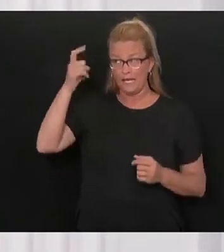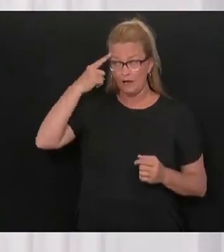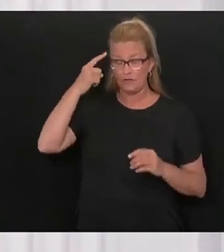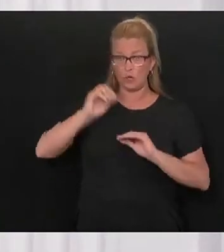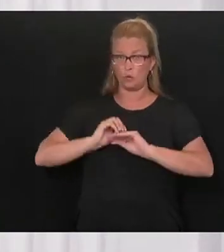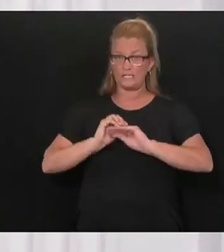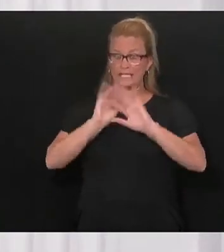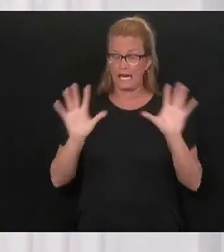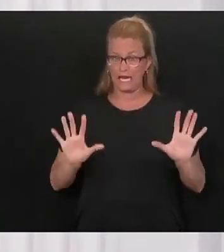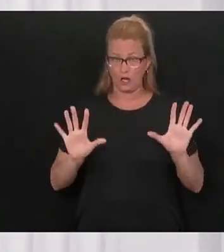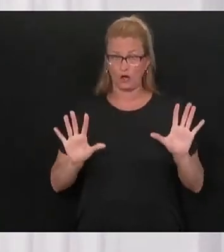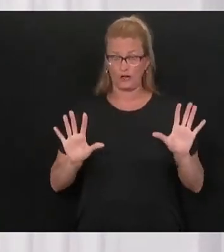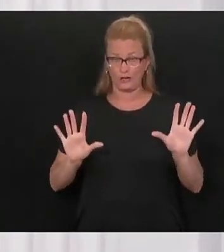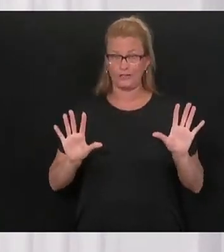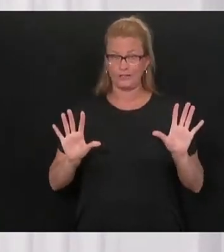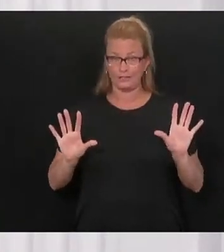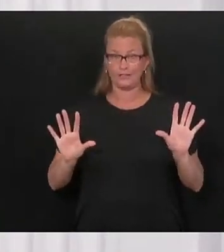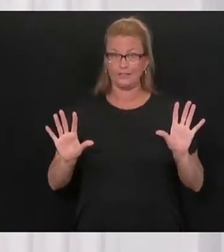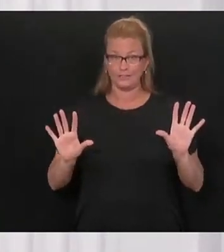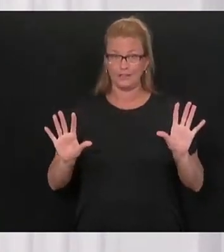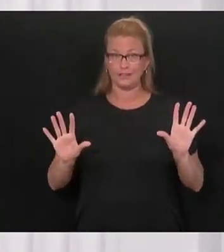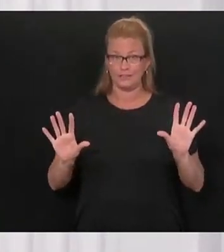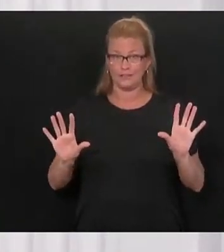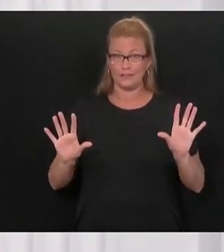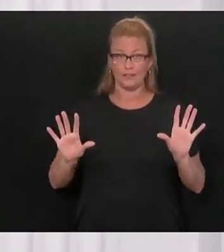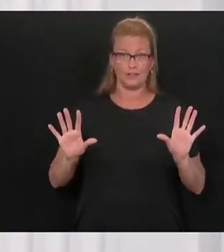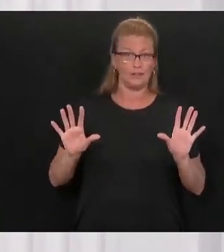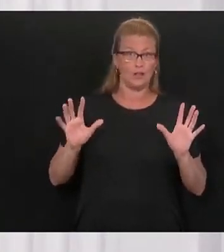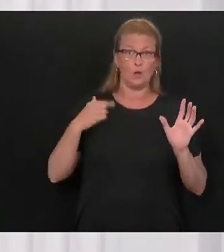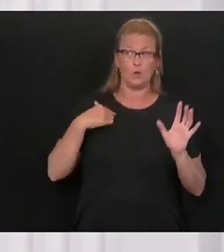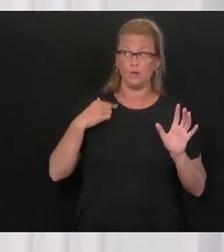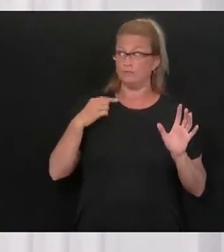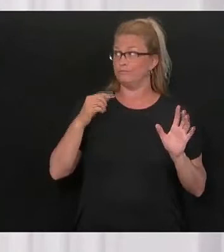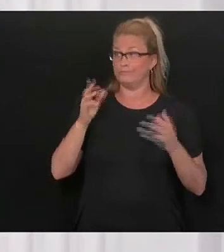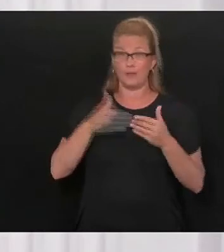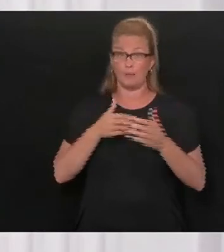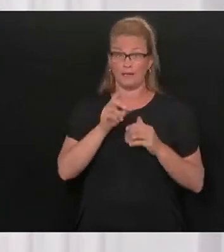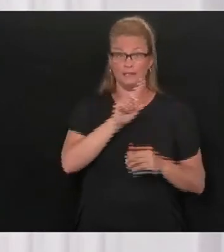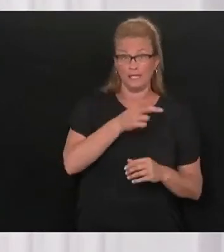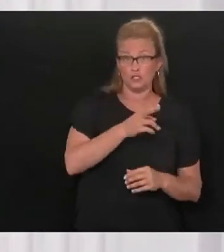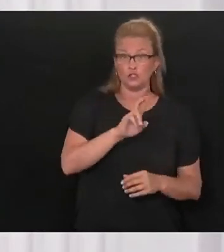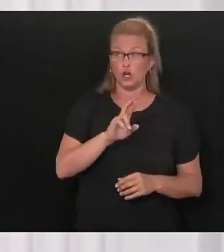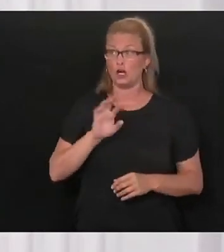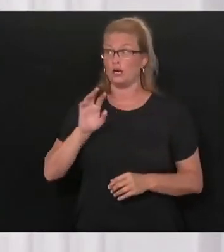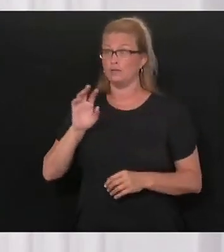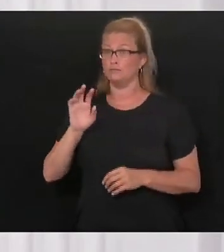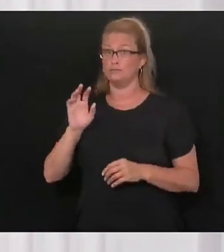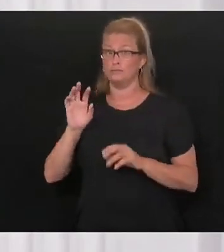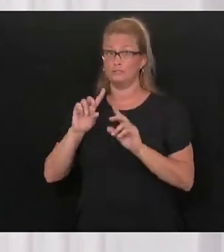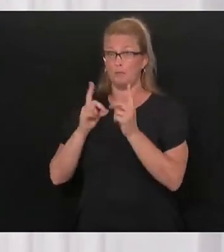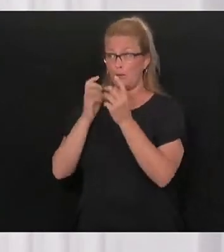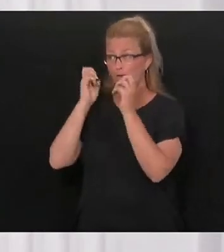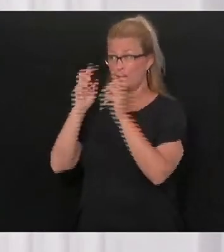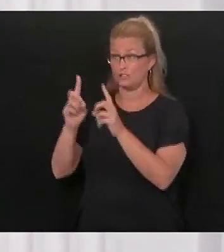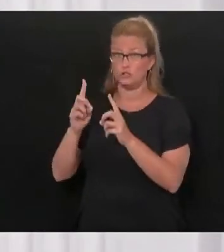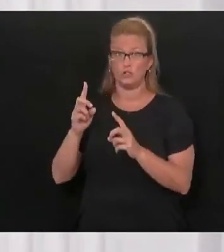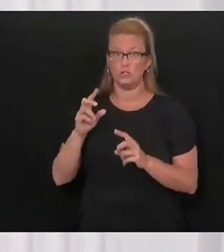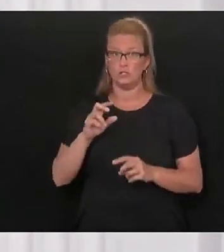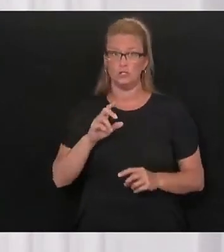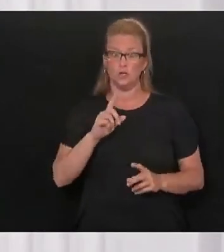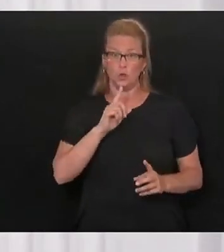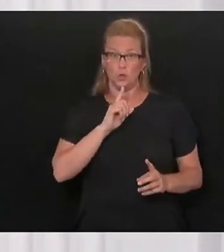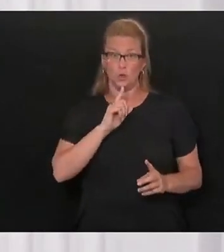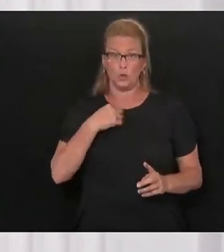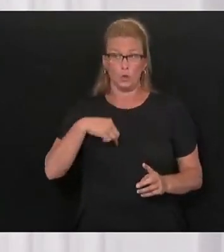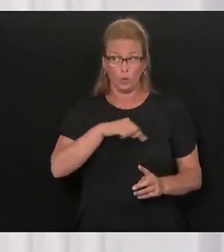clear with all of us, whether it be DHHR or the Department of Education, it was absolutely no joke. It was going to